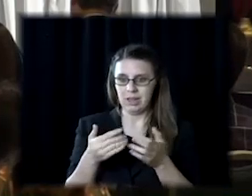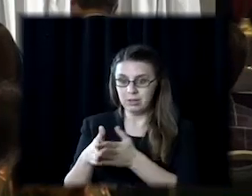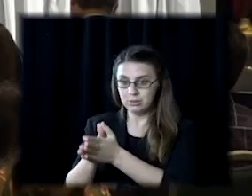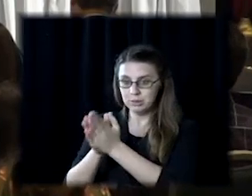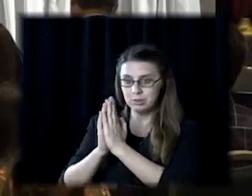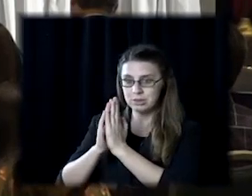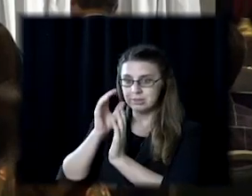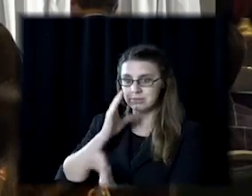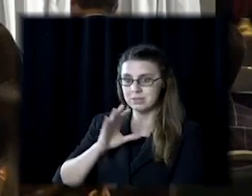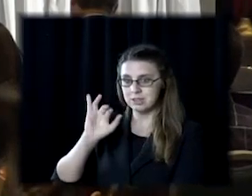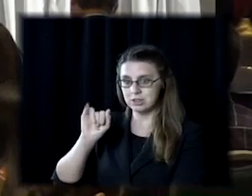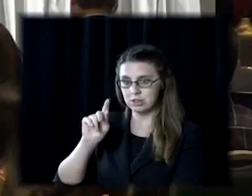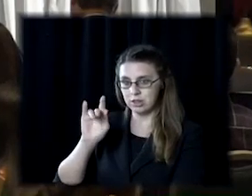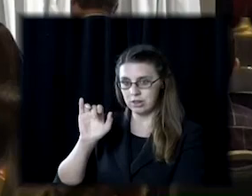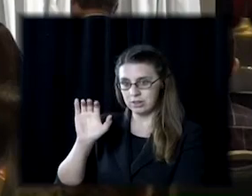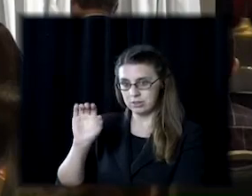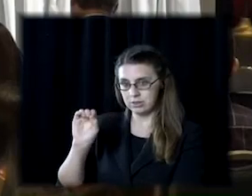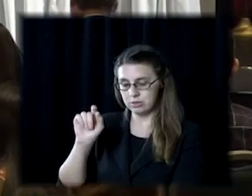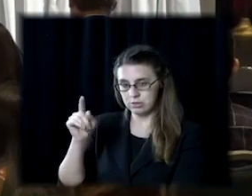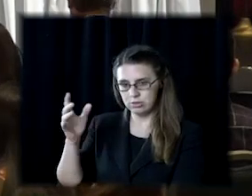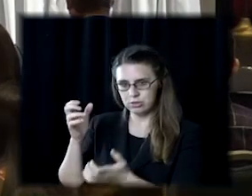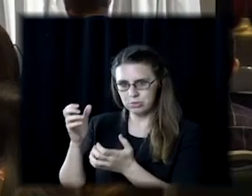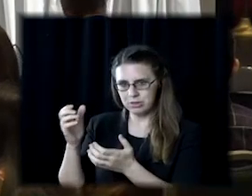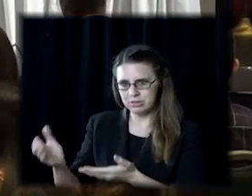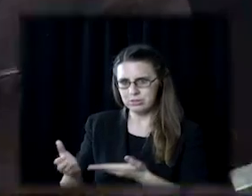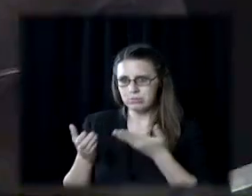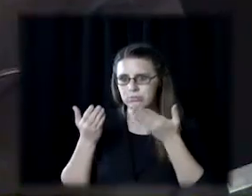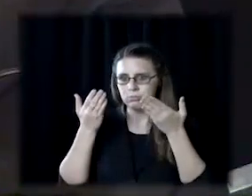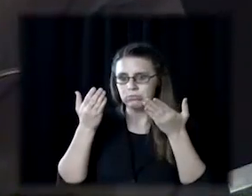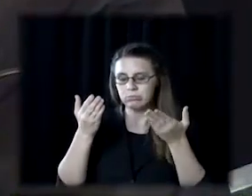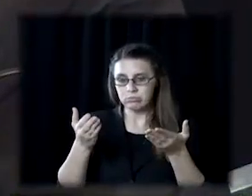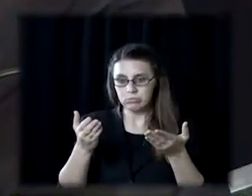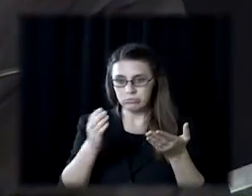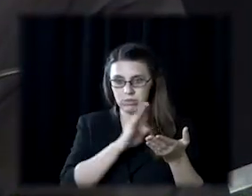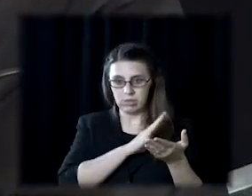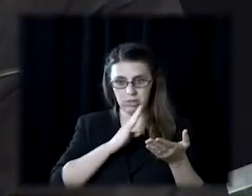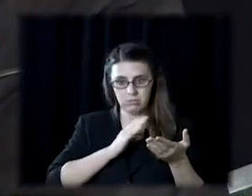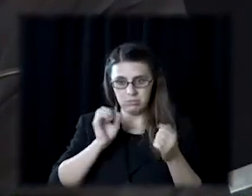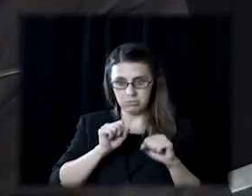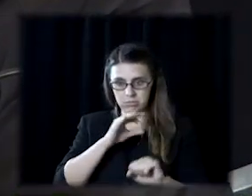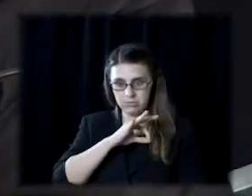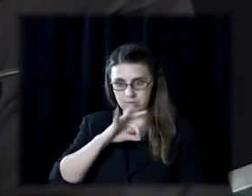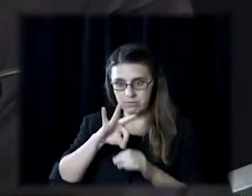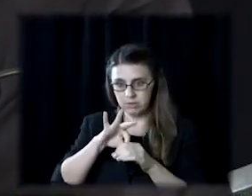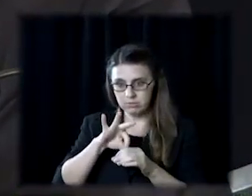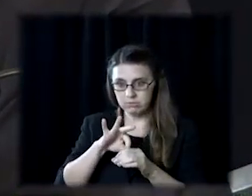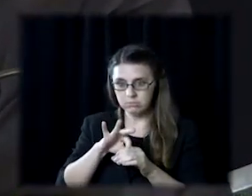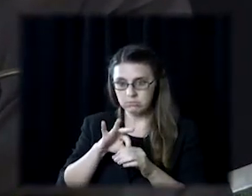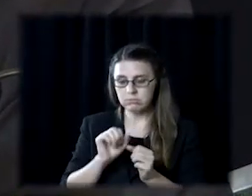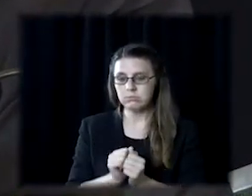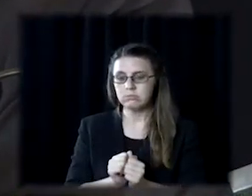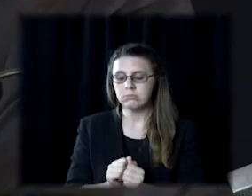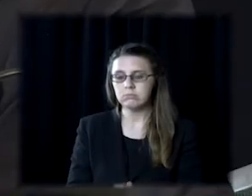Charesco whether she would like to propose a resolution for the Board to consider and vote upon.